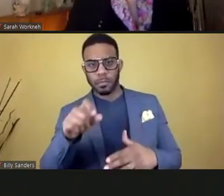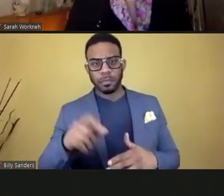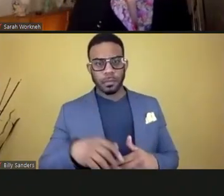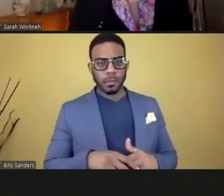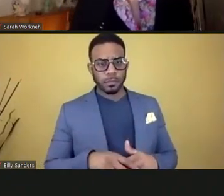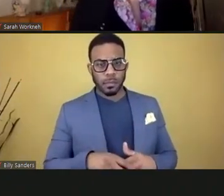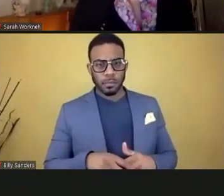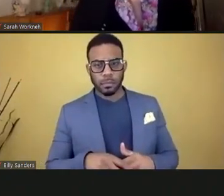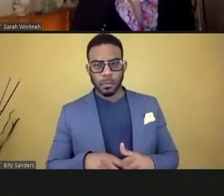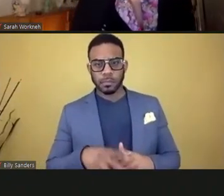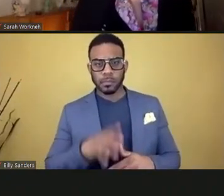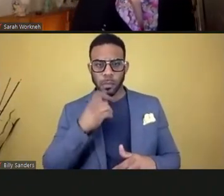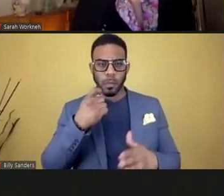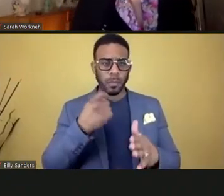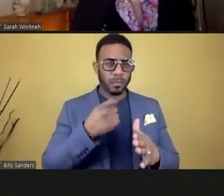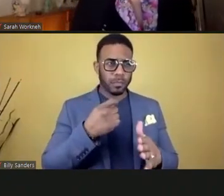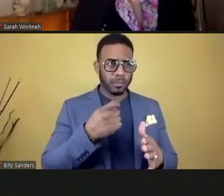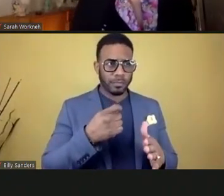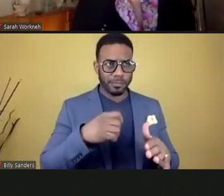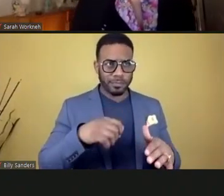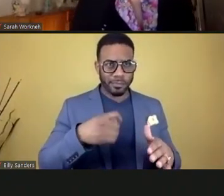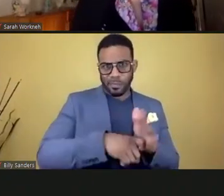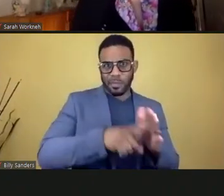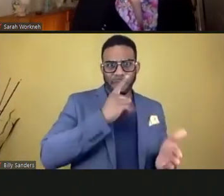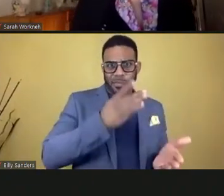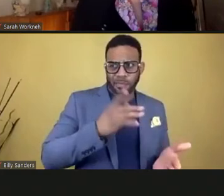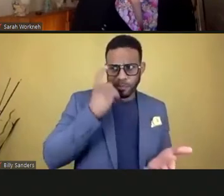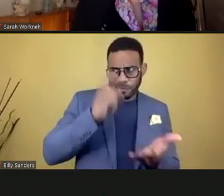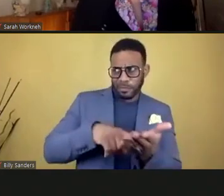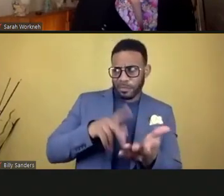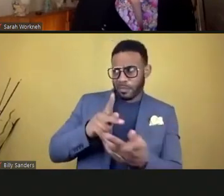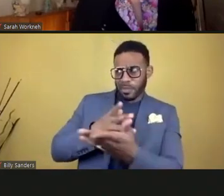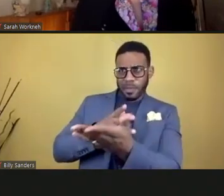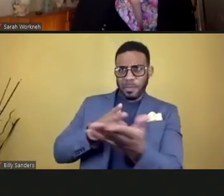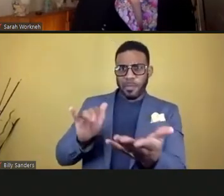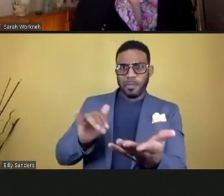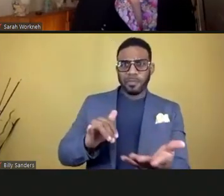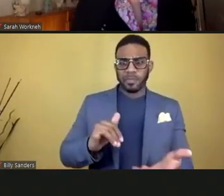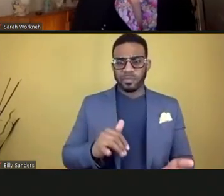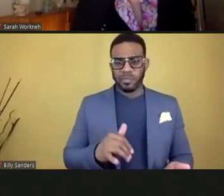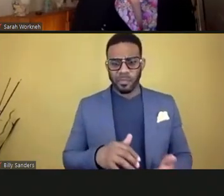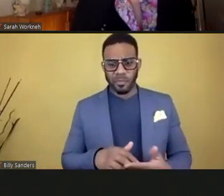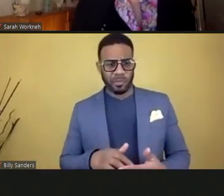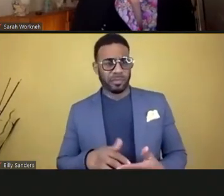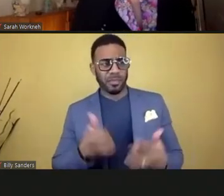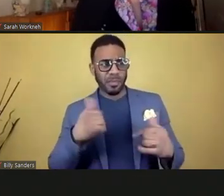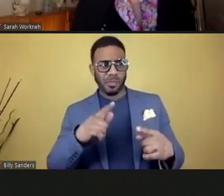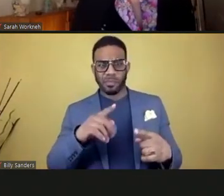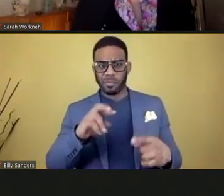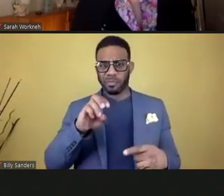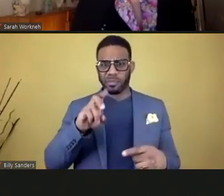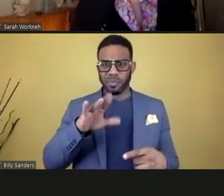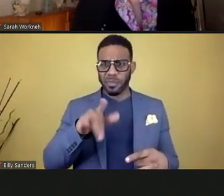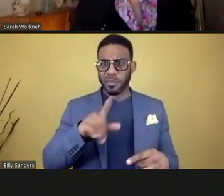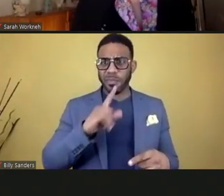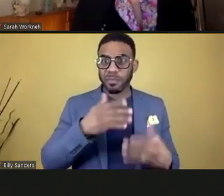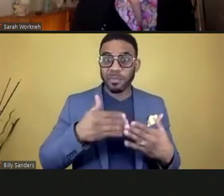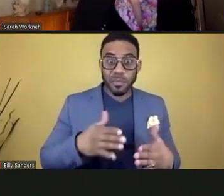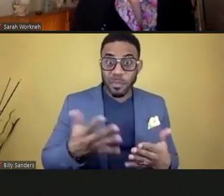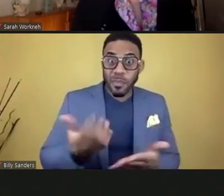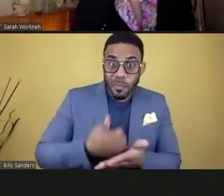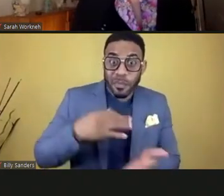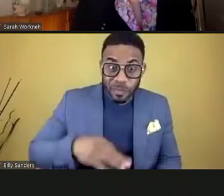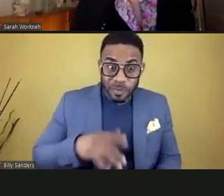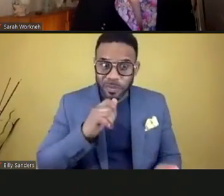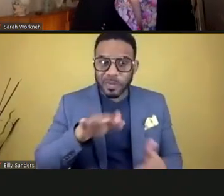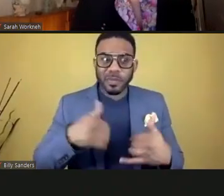and not charging them to be there, and recognizing like folks like during a residency, they are losing income. So like,